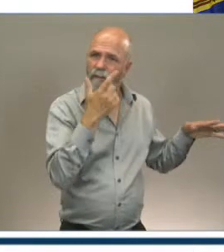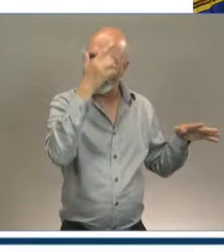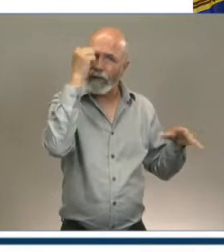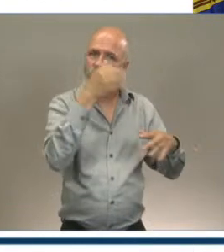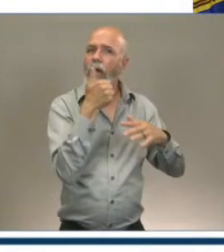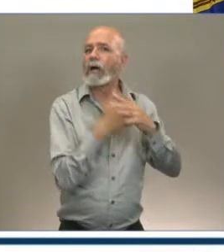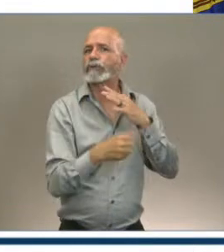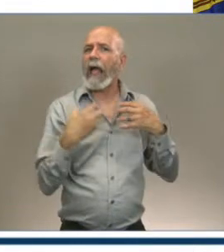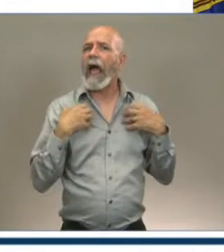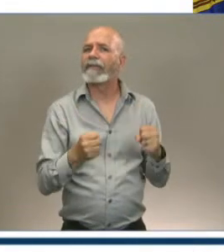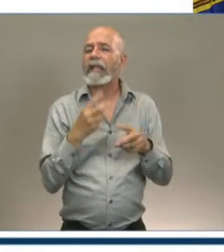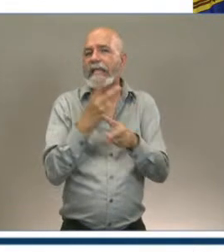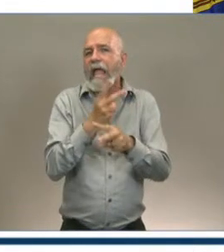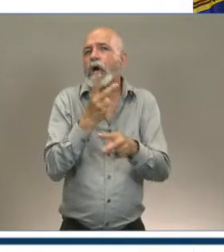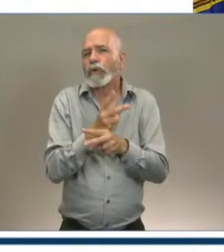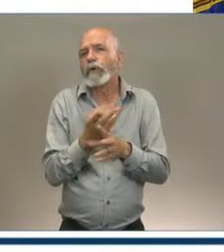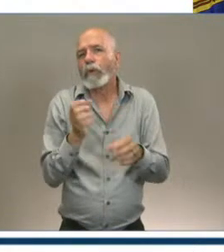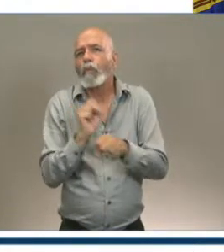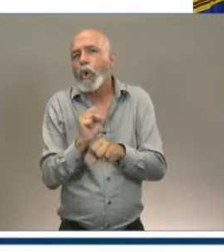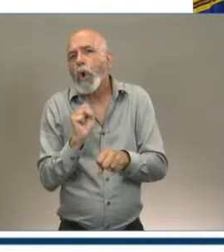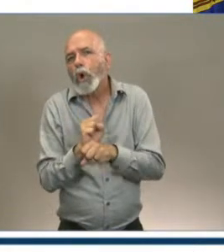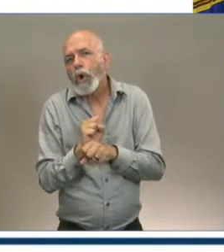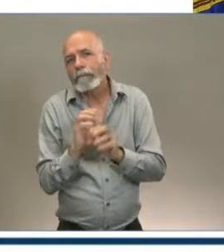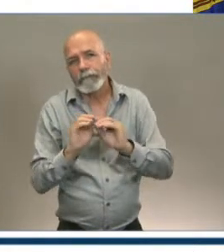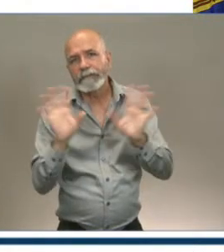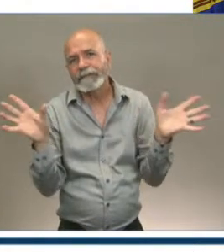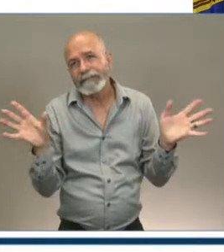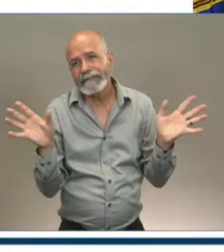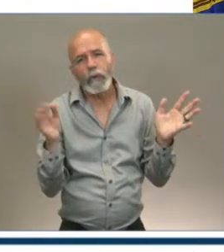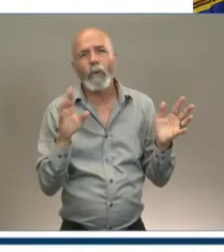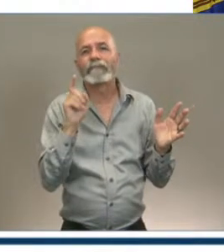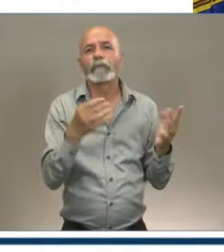waiting just for next week for their age group to open up?